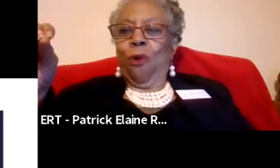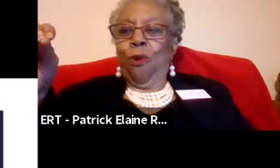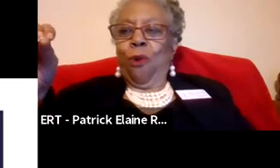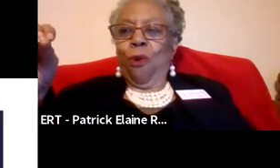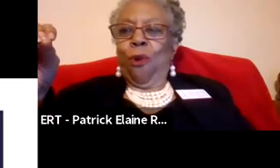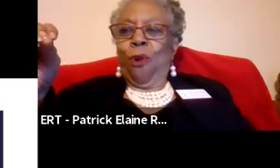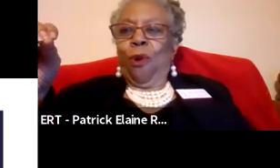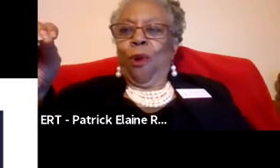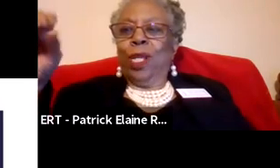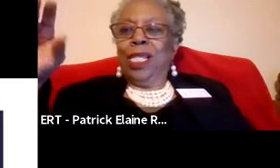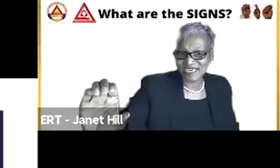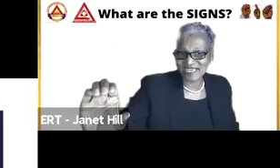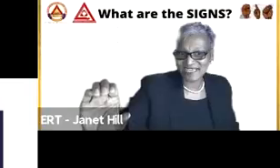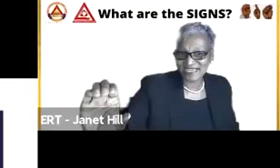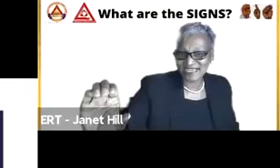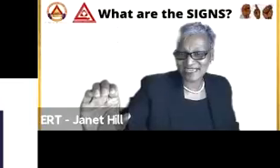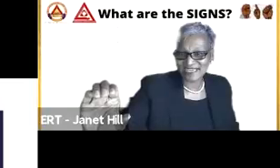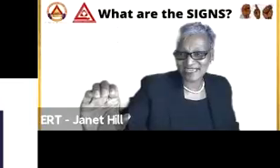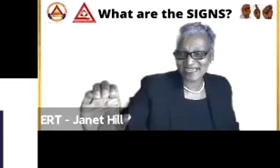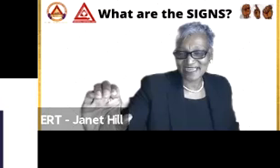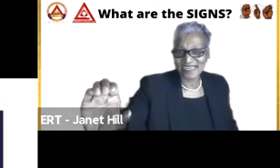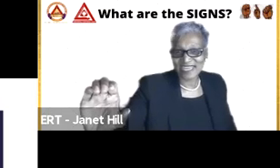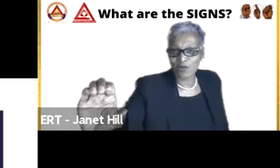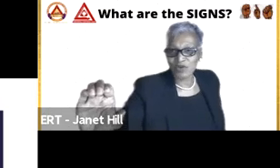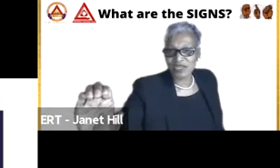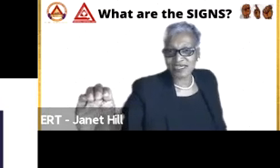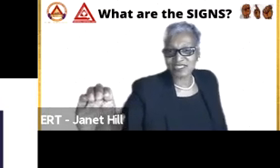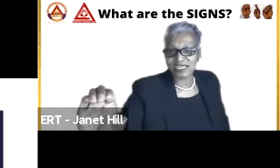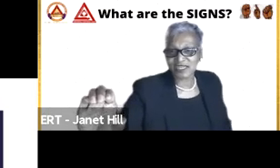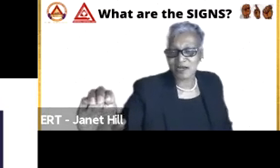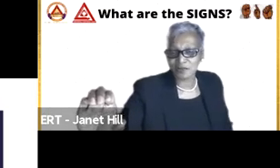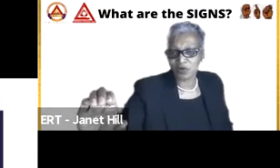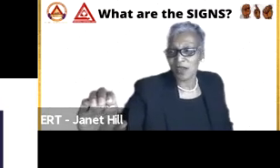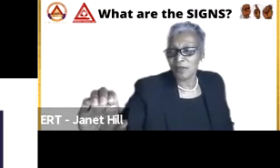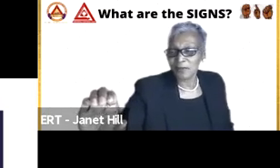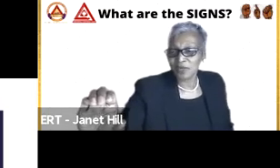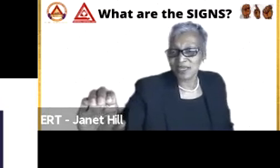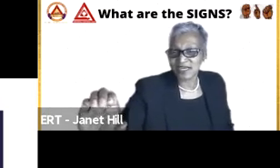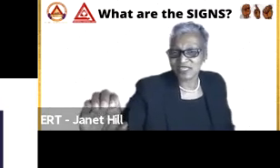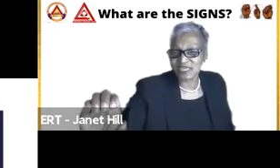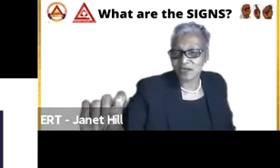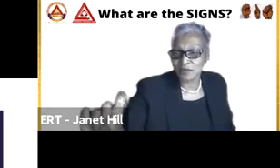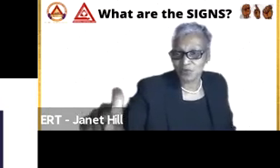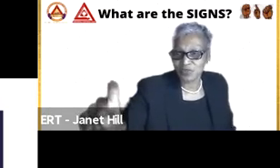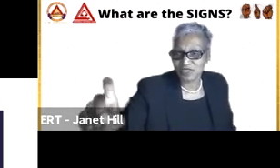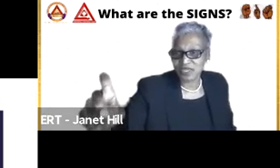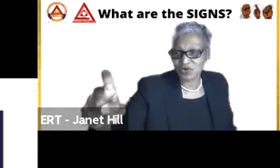O. O. C. C. Now we're going to extend upward, but I'm going to extend upward with the